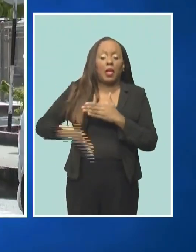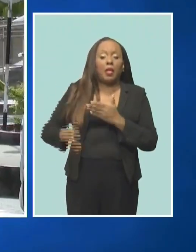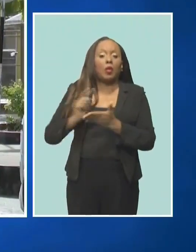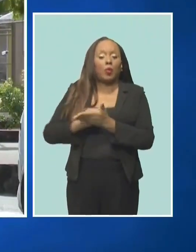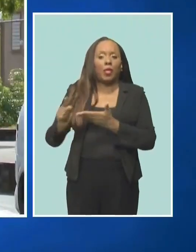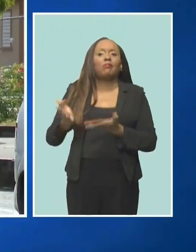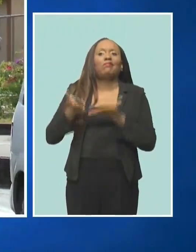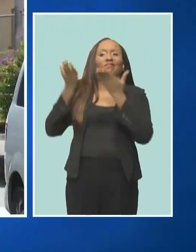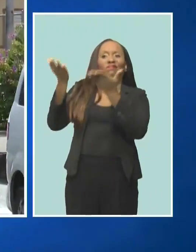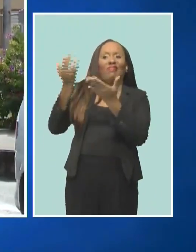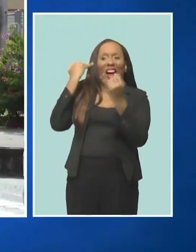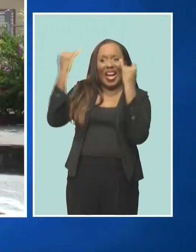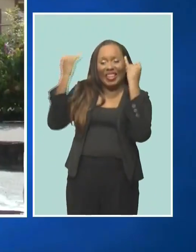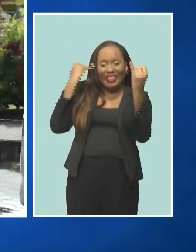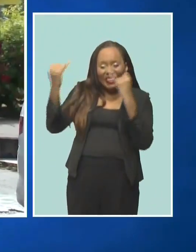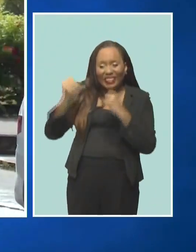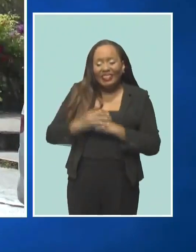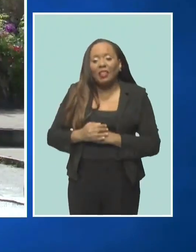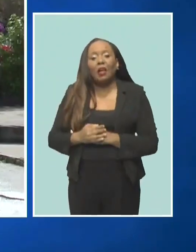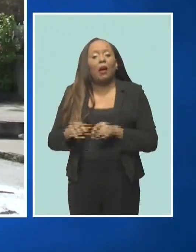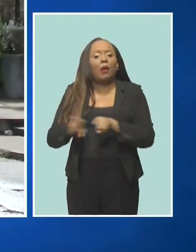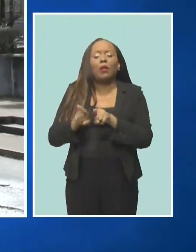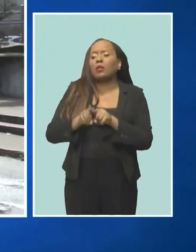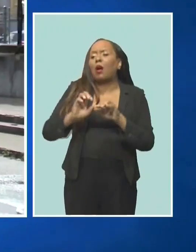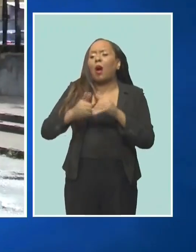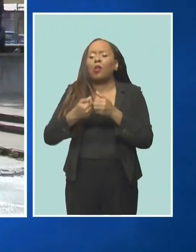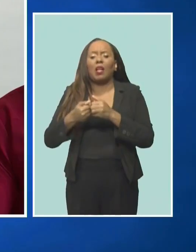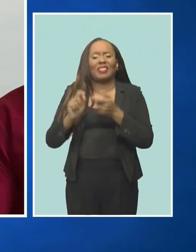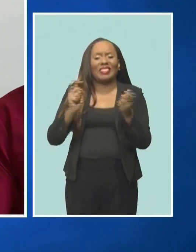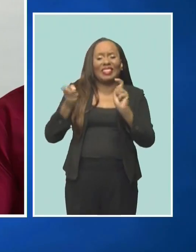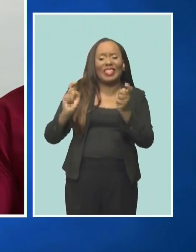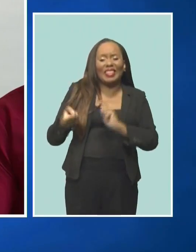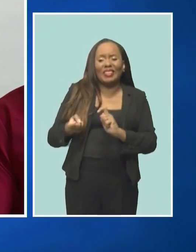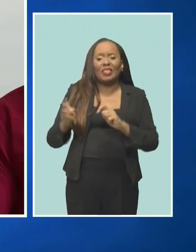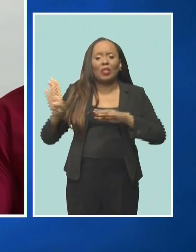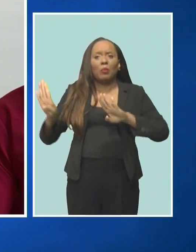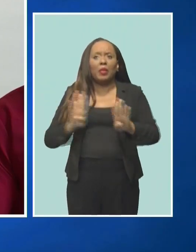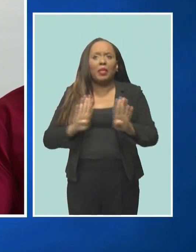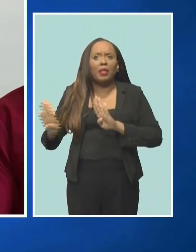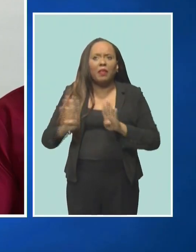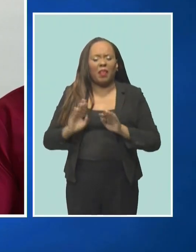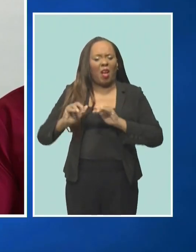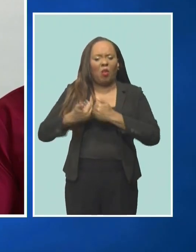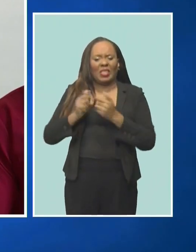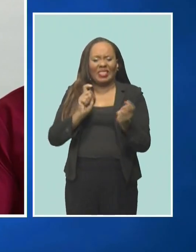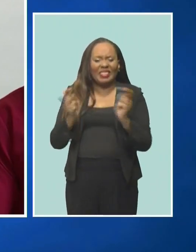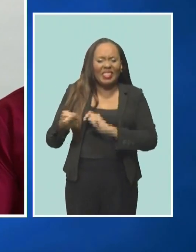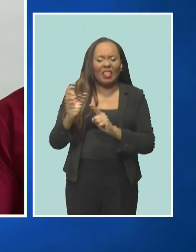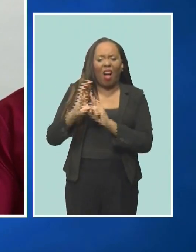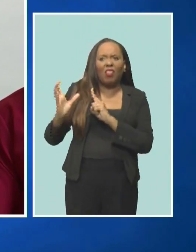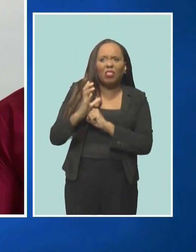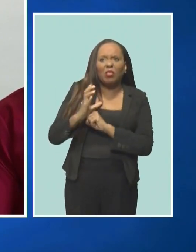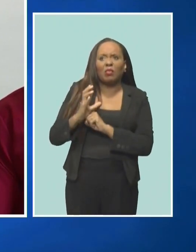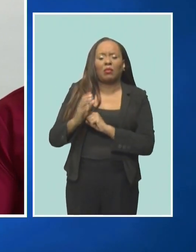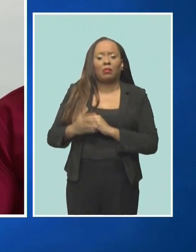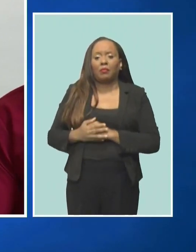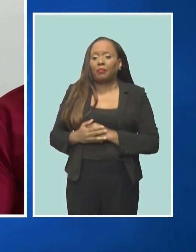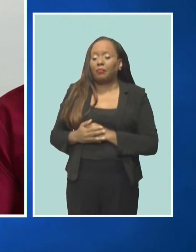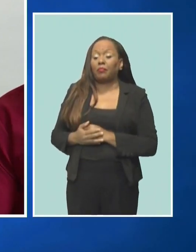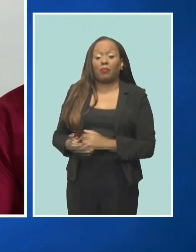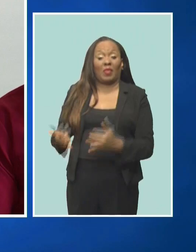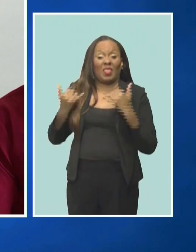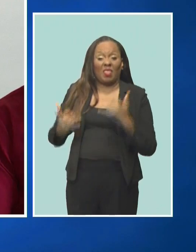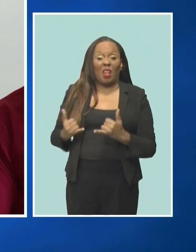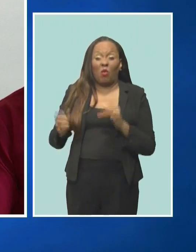minor changes to govern the behavior and culture in the sector. We feel very strongly that the time has now come for that type of